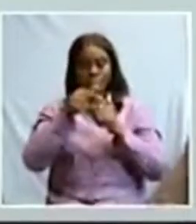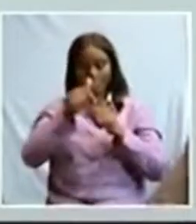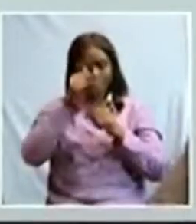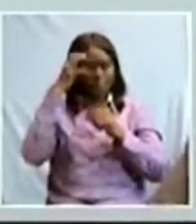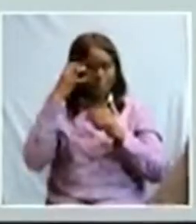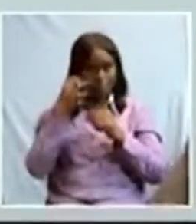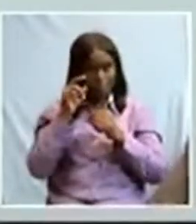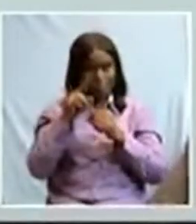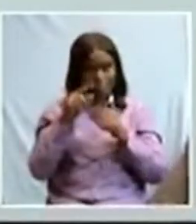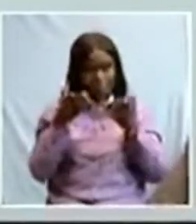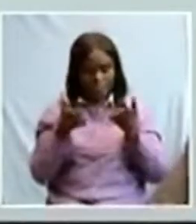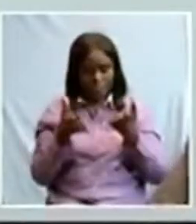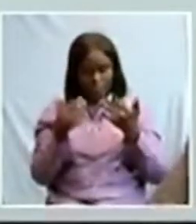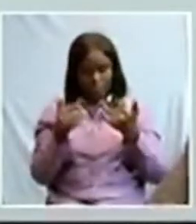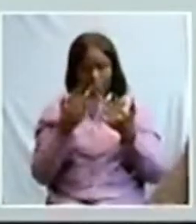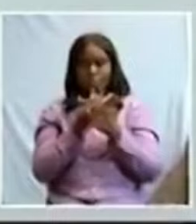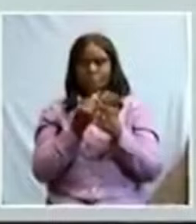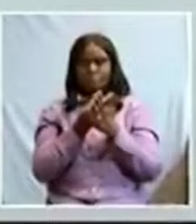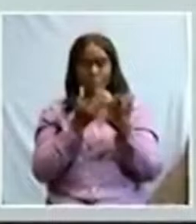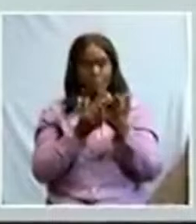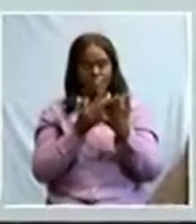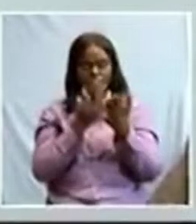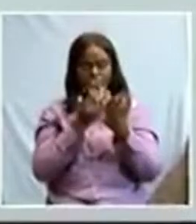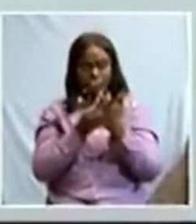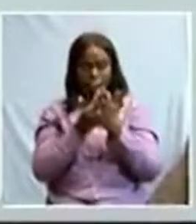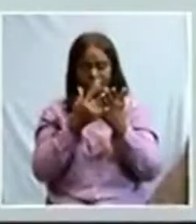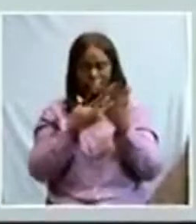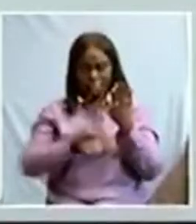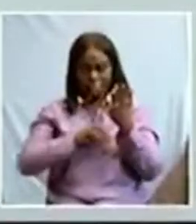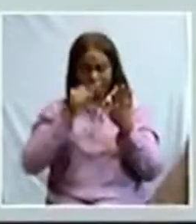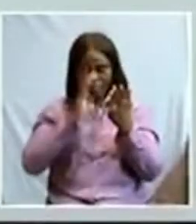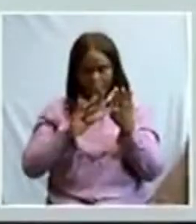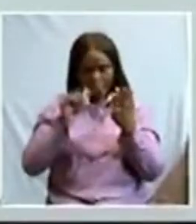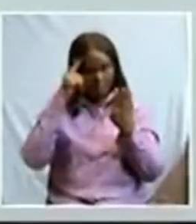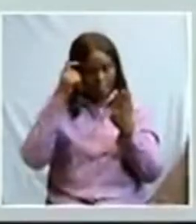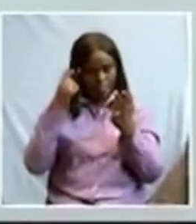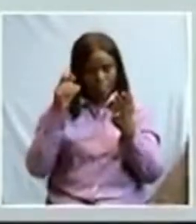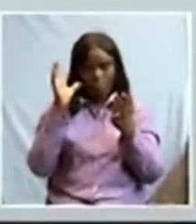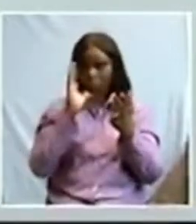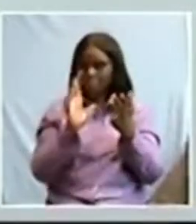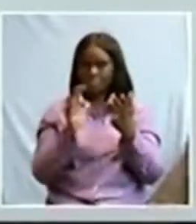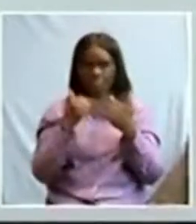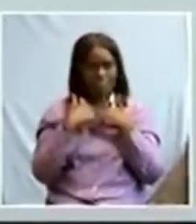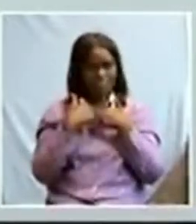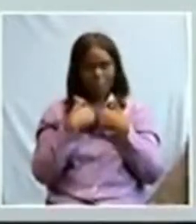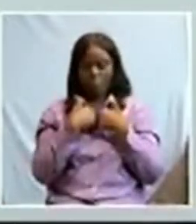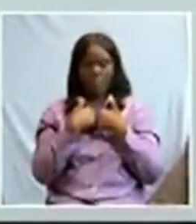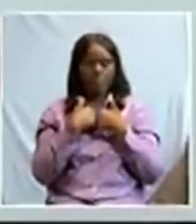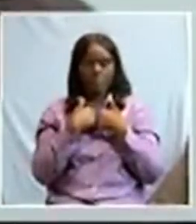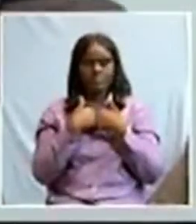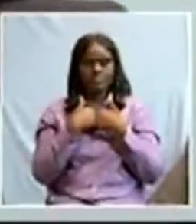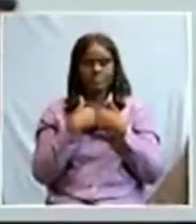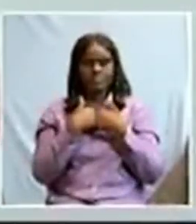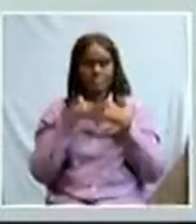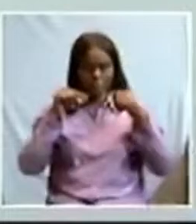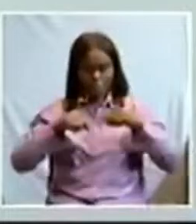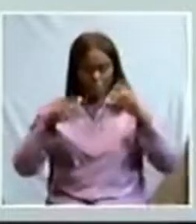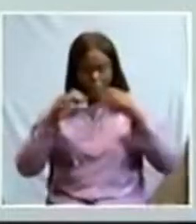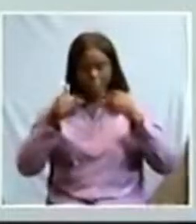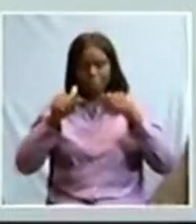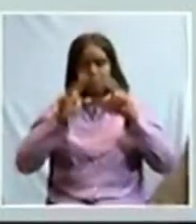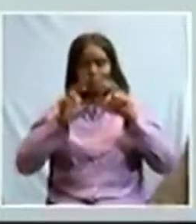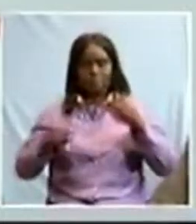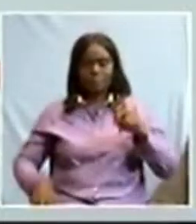officers, here is the money that we never dreamt of having. That's why this committee is